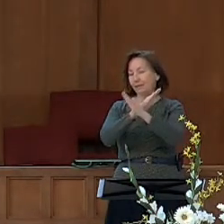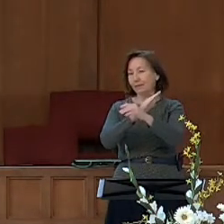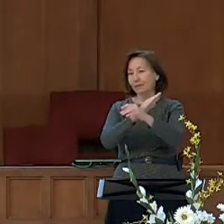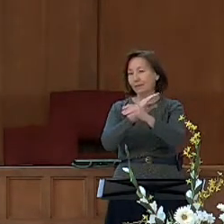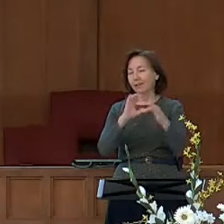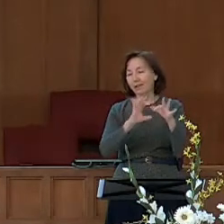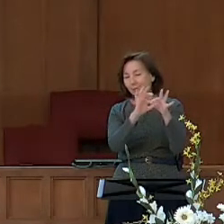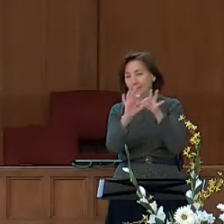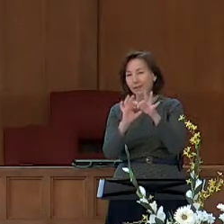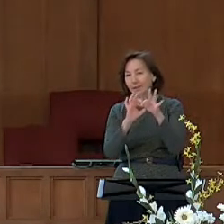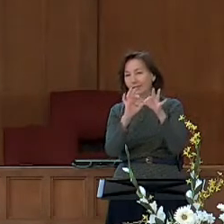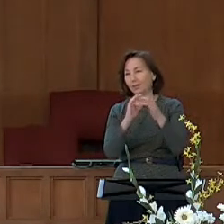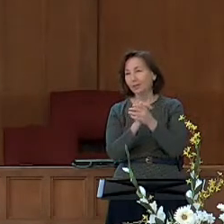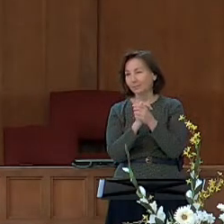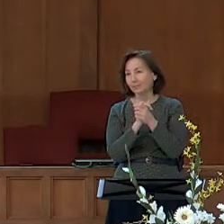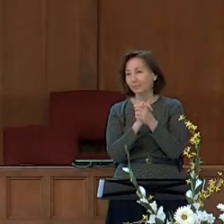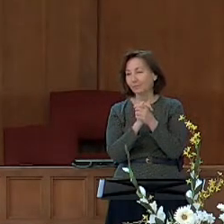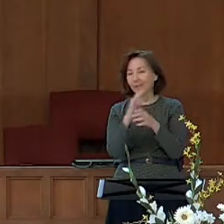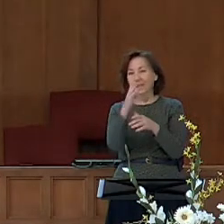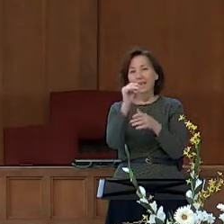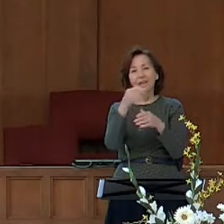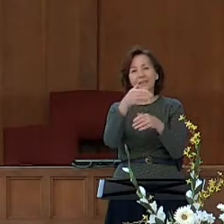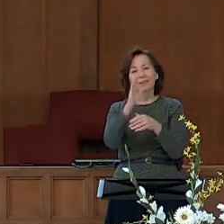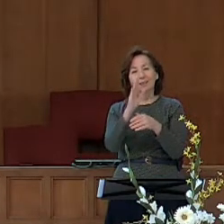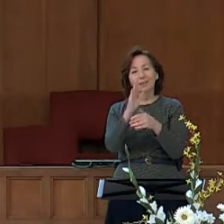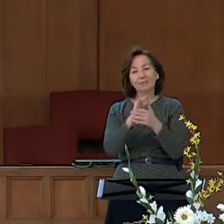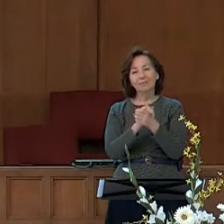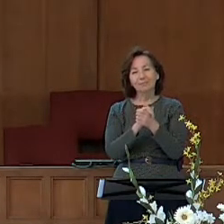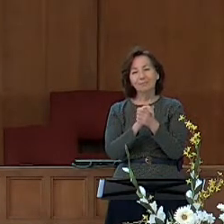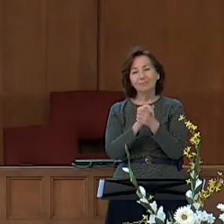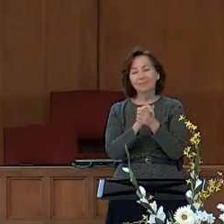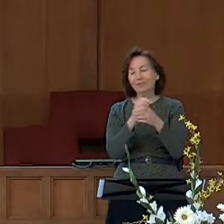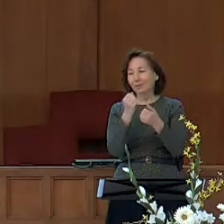relationships. And God so